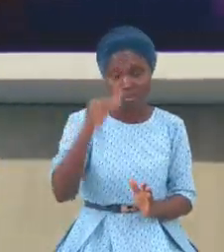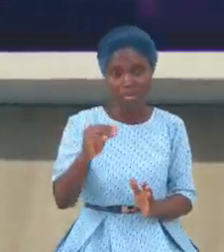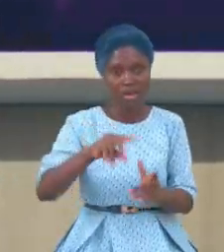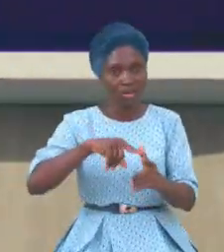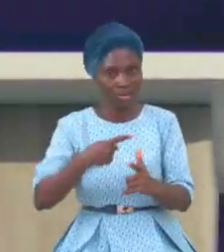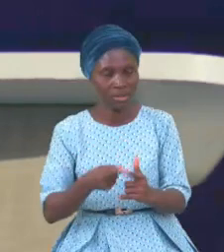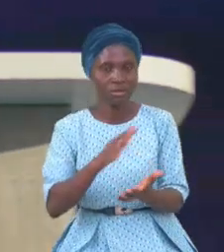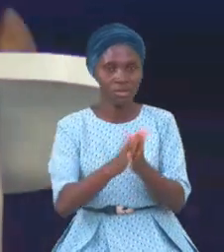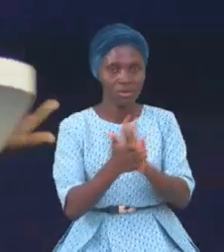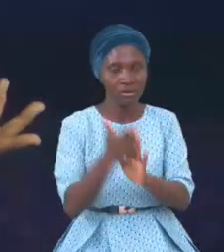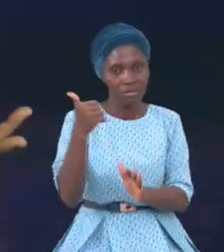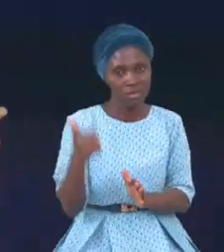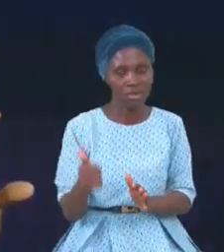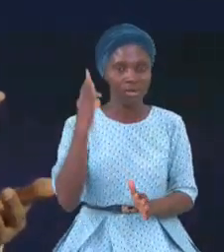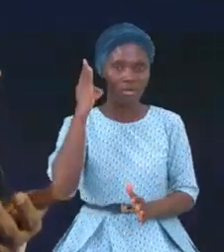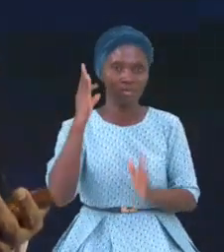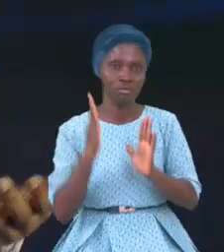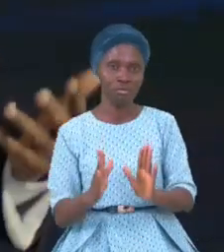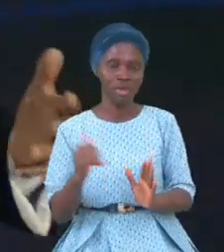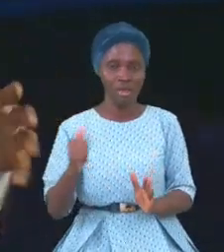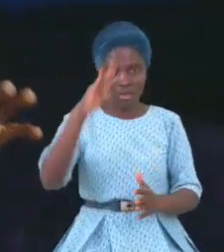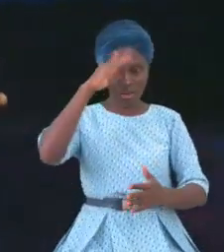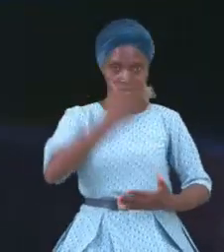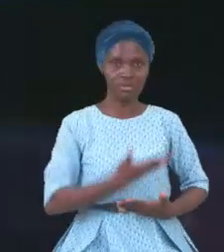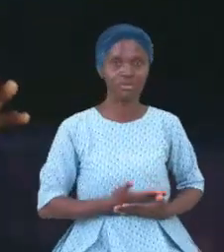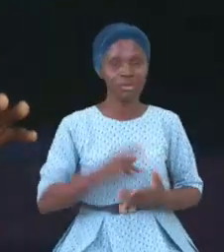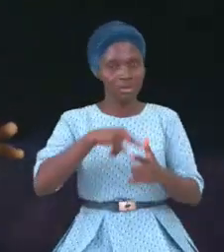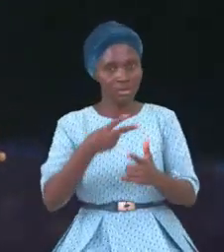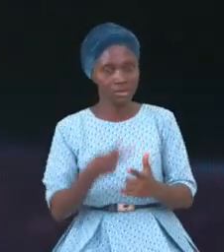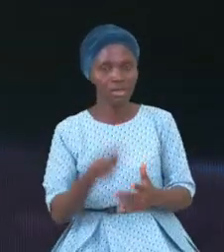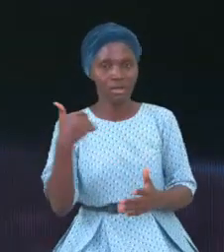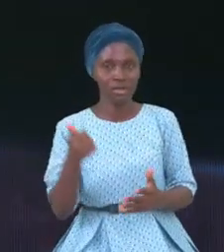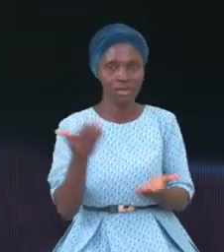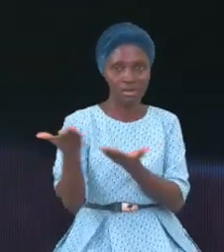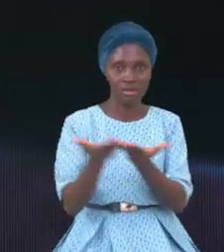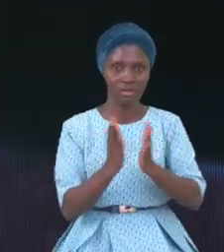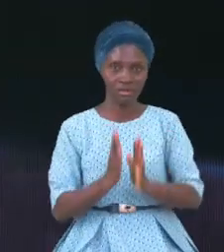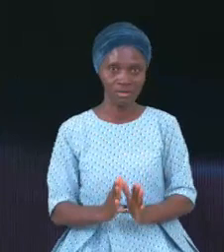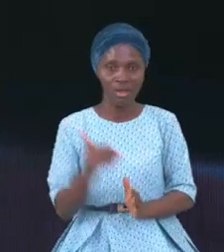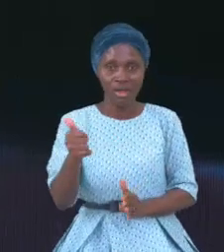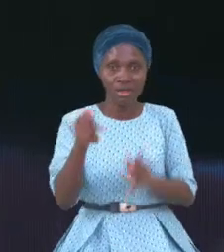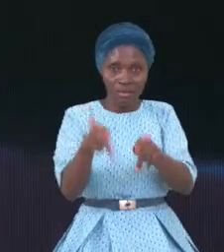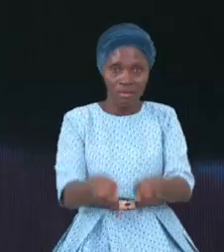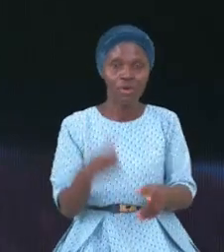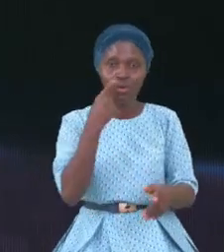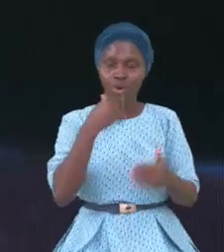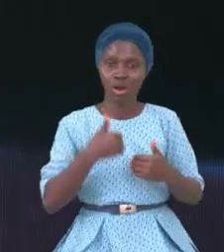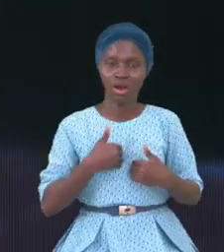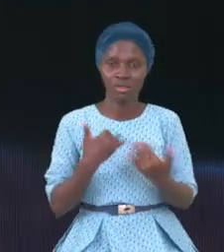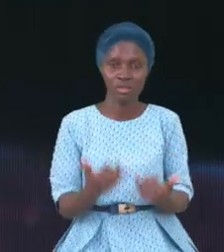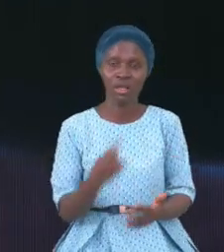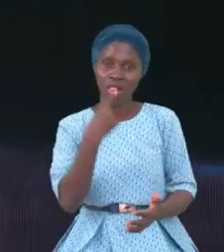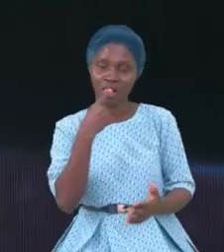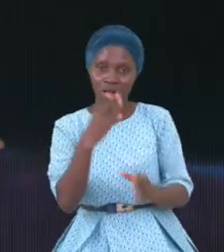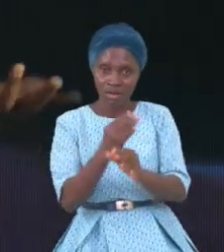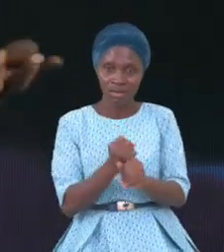a son, then a servant, a person who has now tasted the power of